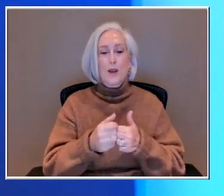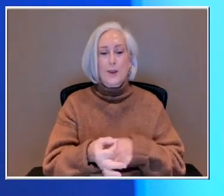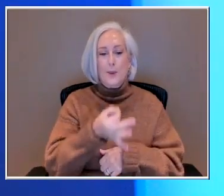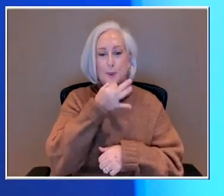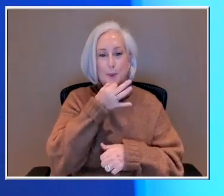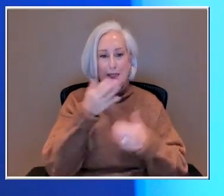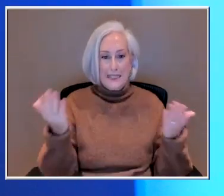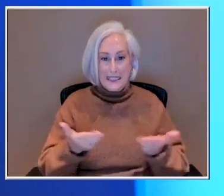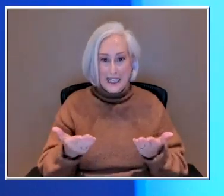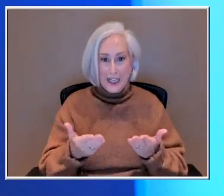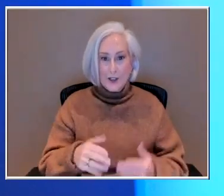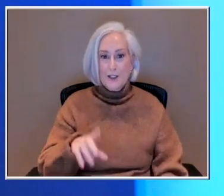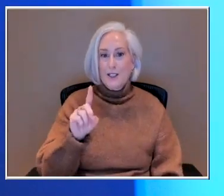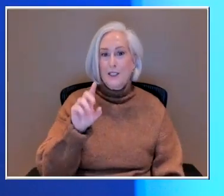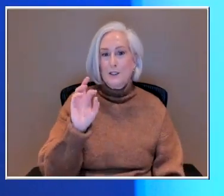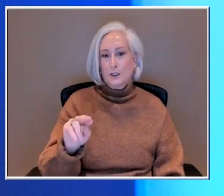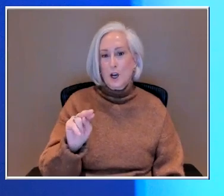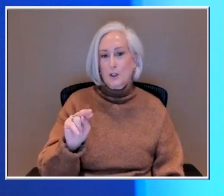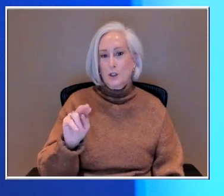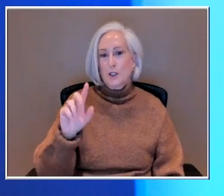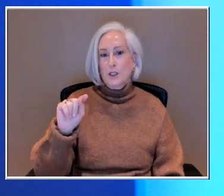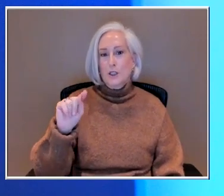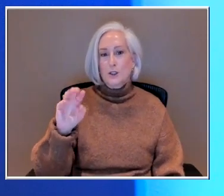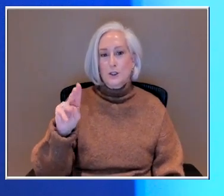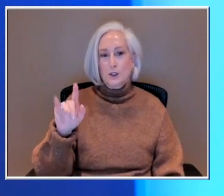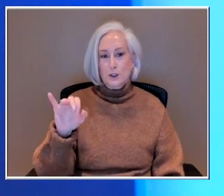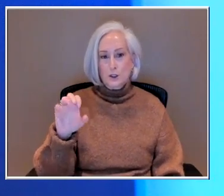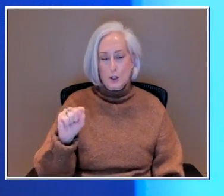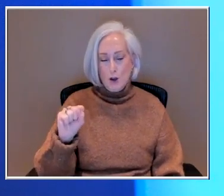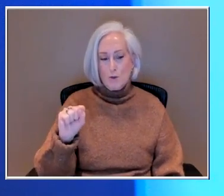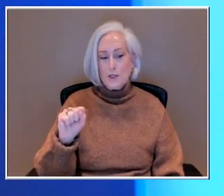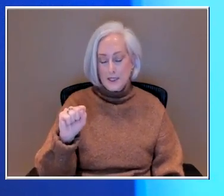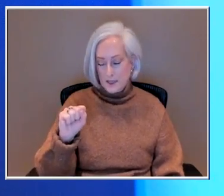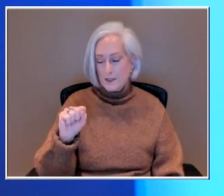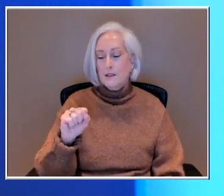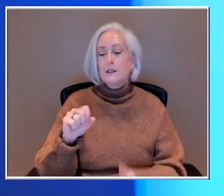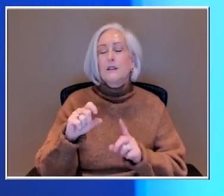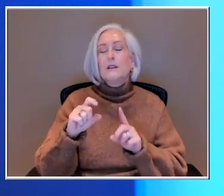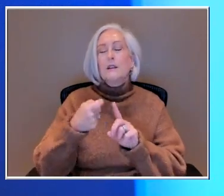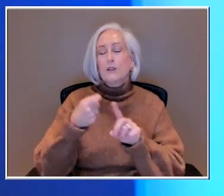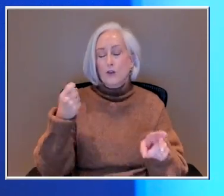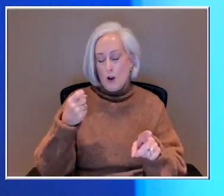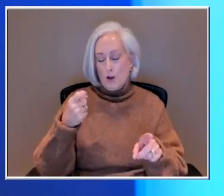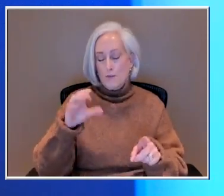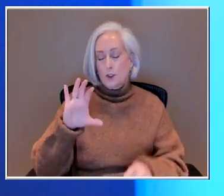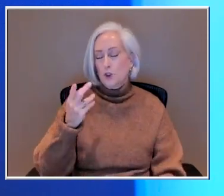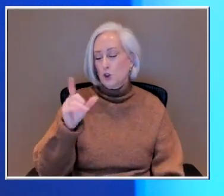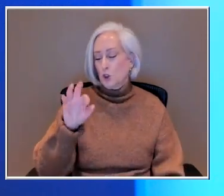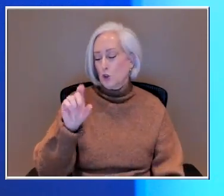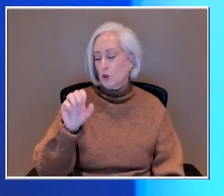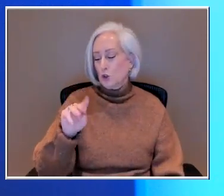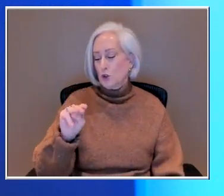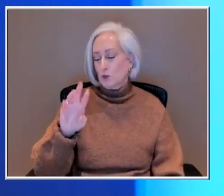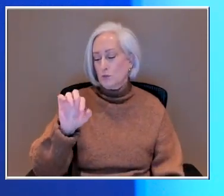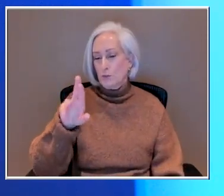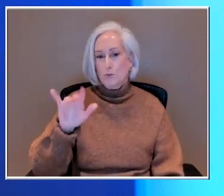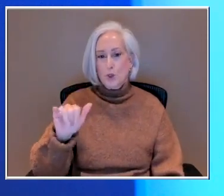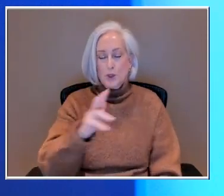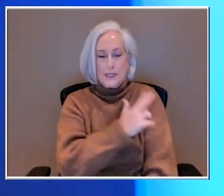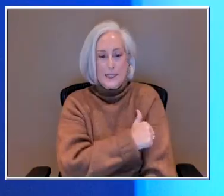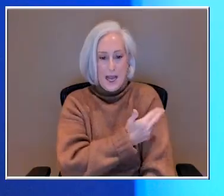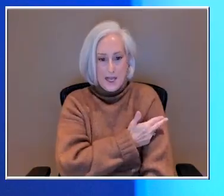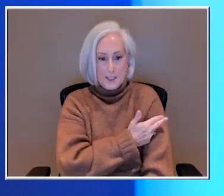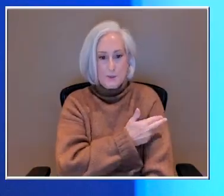Thomas Cochran, that's John's pediatric oncologist from Children's Mercy Hospital, about John's initial diagnosis and why surgery